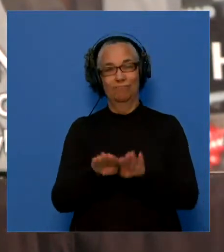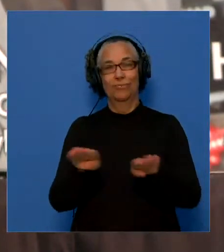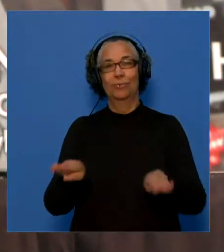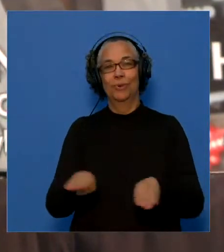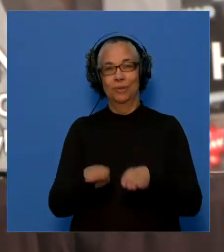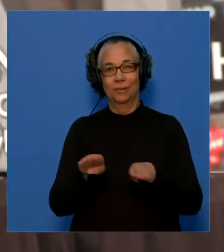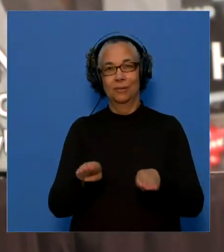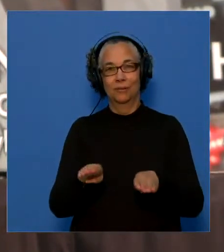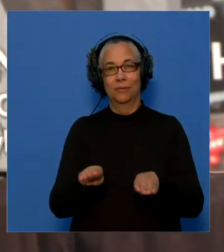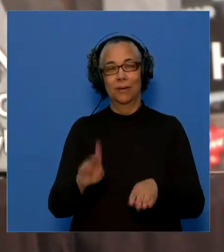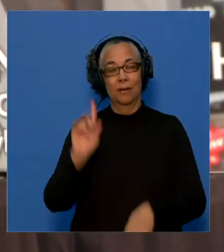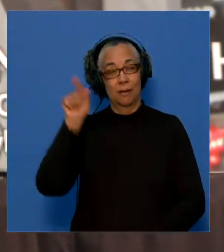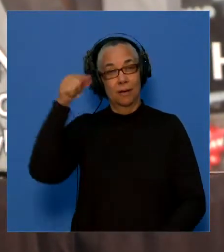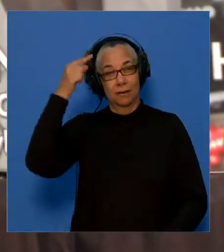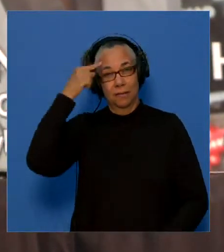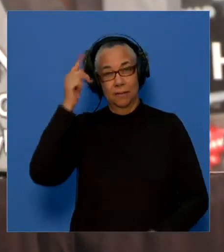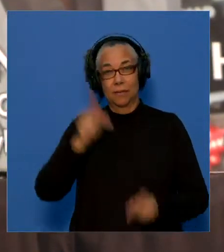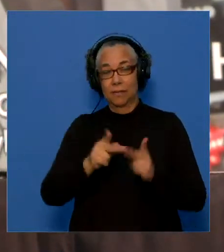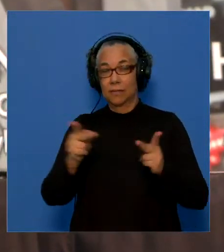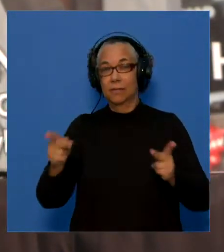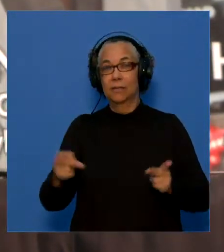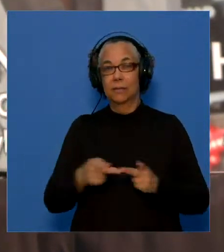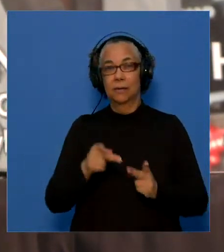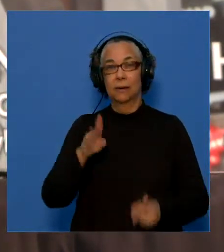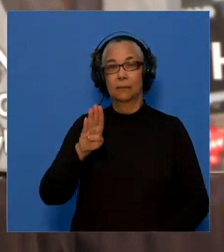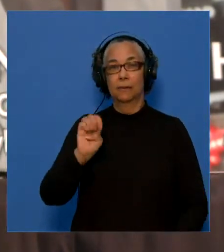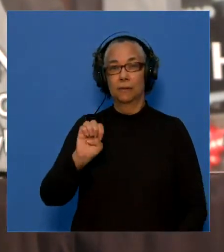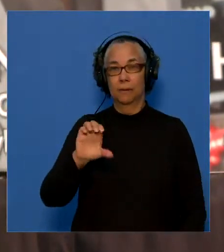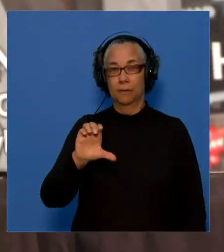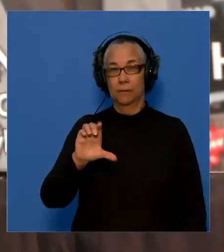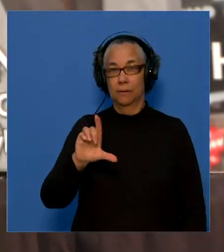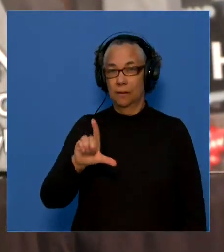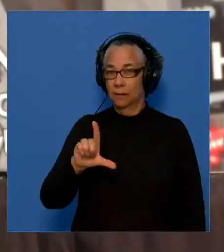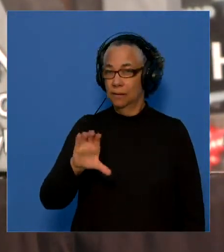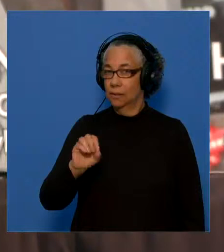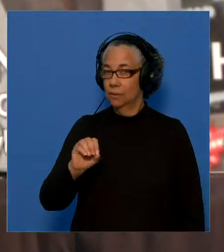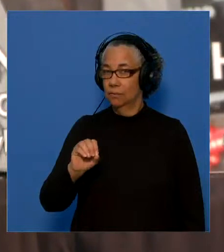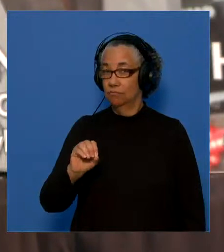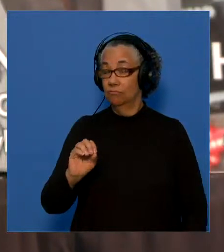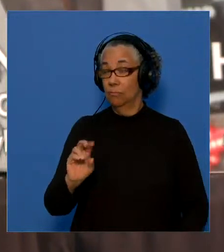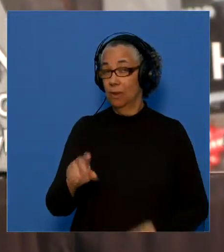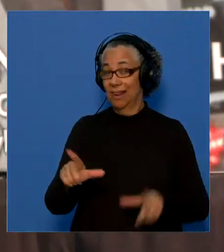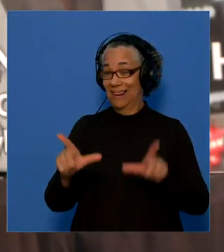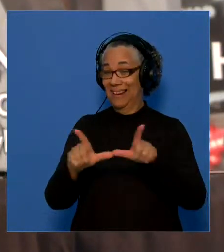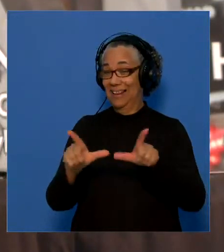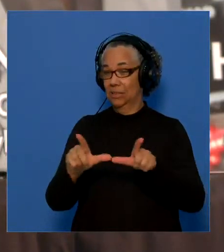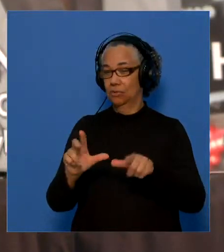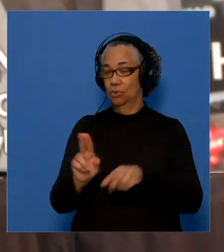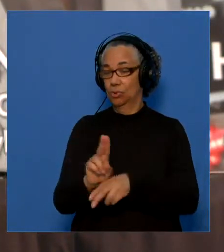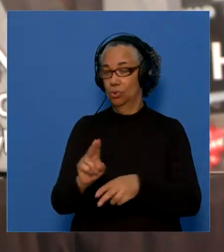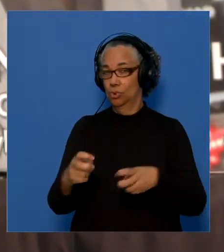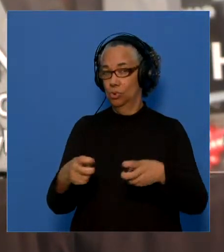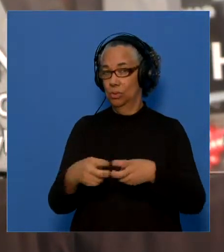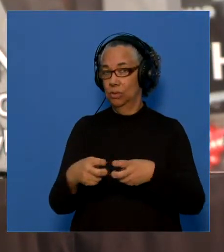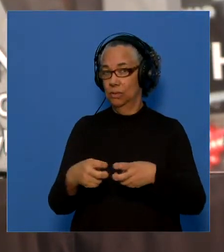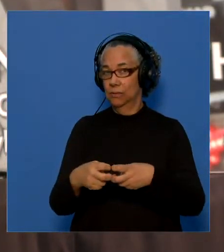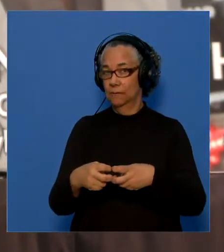position that BELCO, the licensed utility, sole